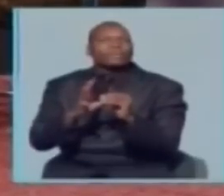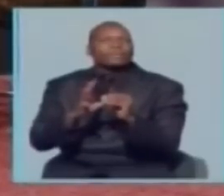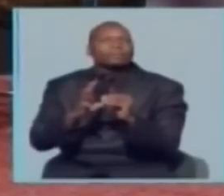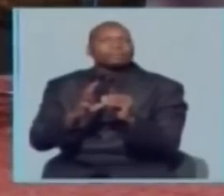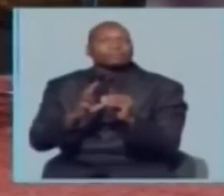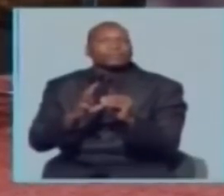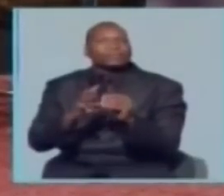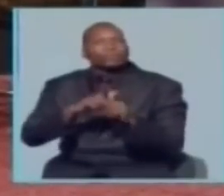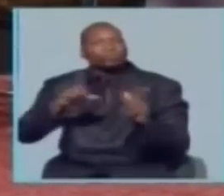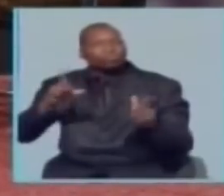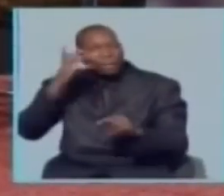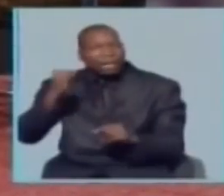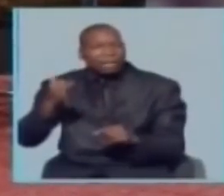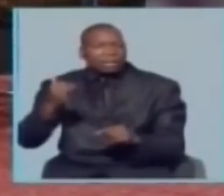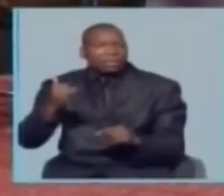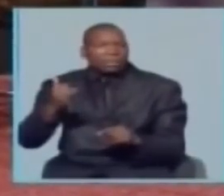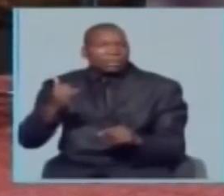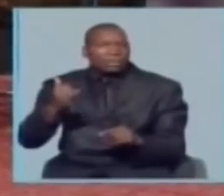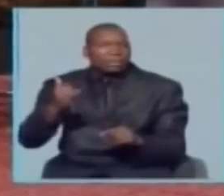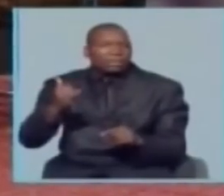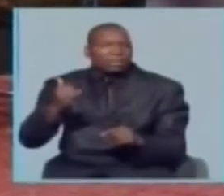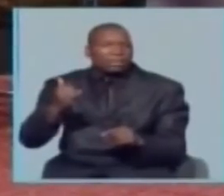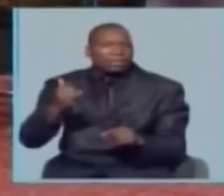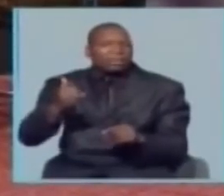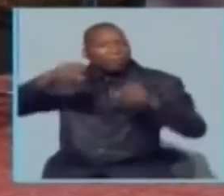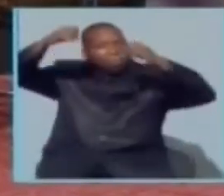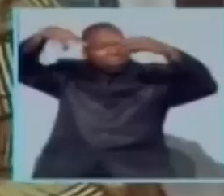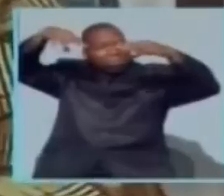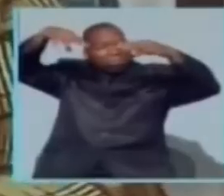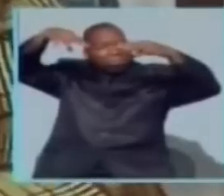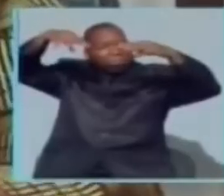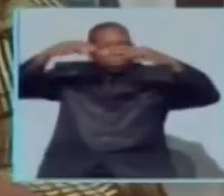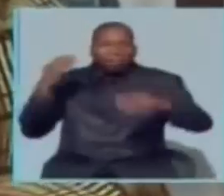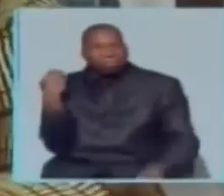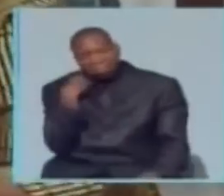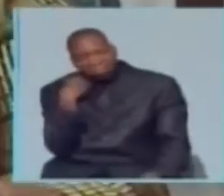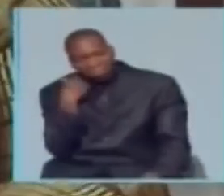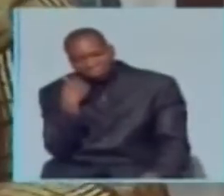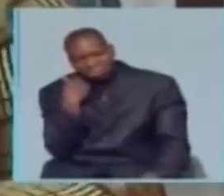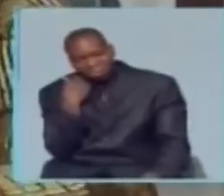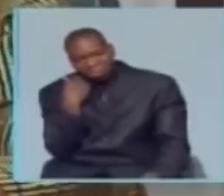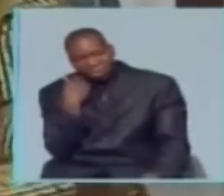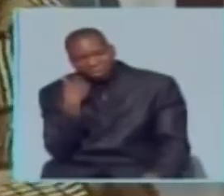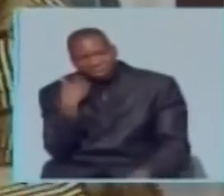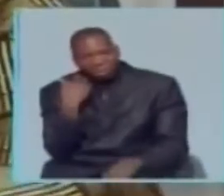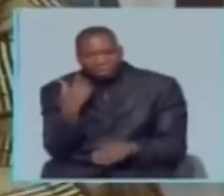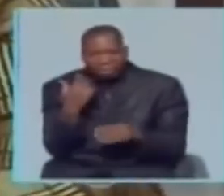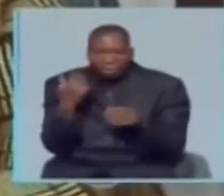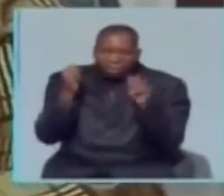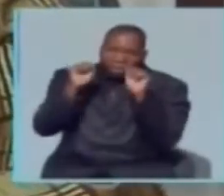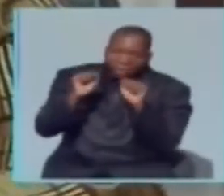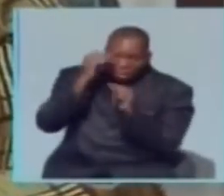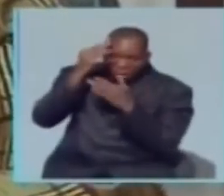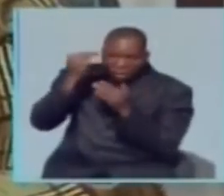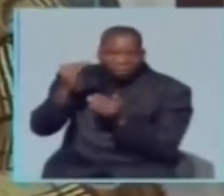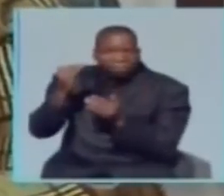exacerbated by the deficit in power, because you'd hope that because the low